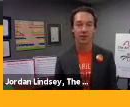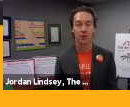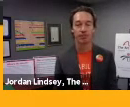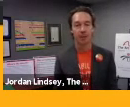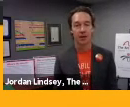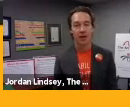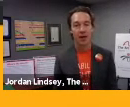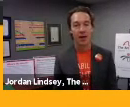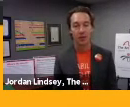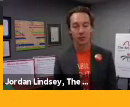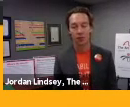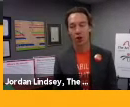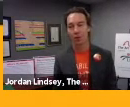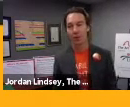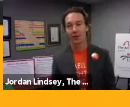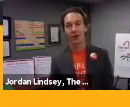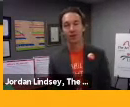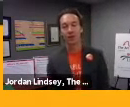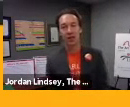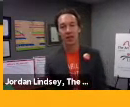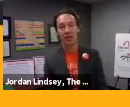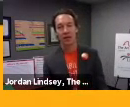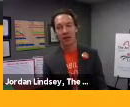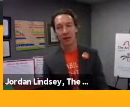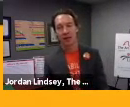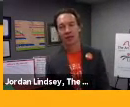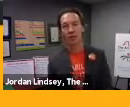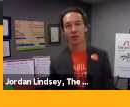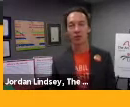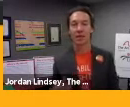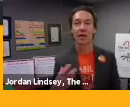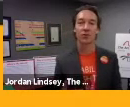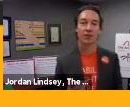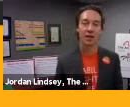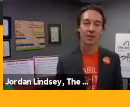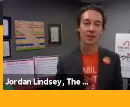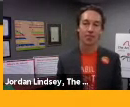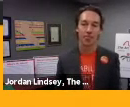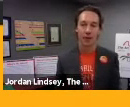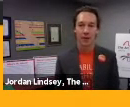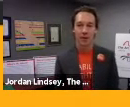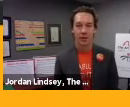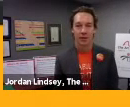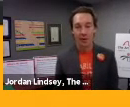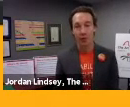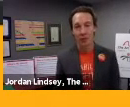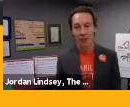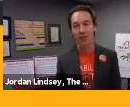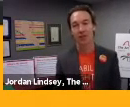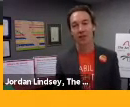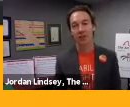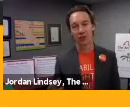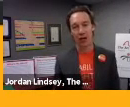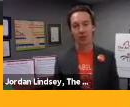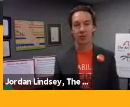of days ago. And we told him about the conference, and he said, you know, he understands inequities,